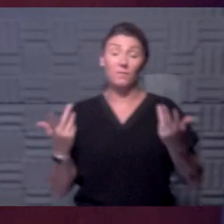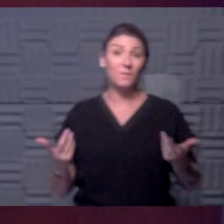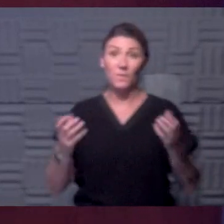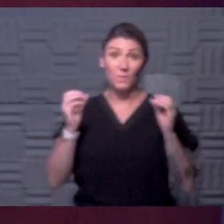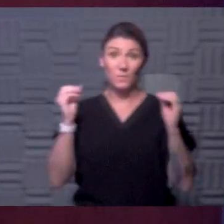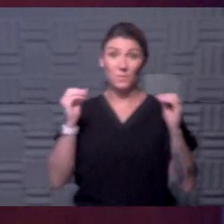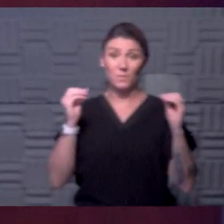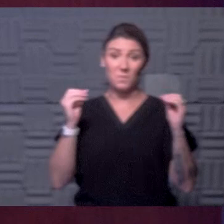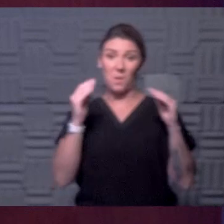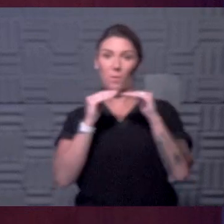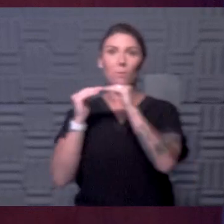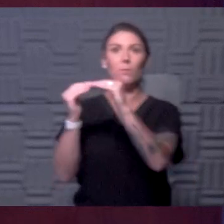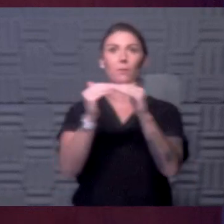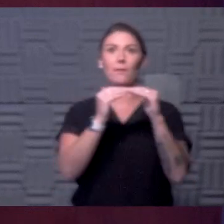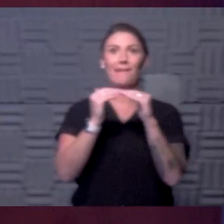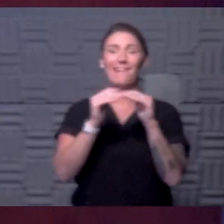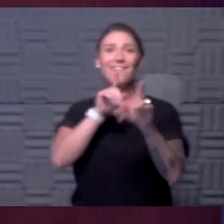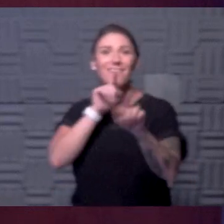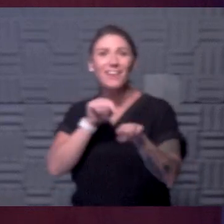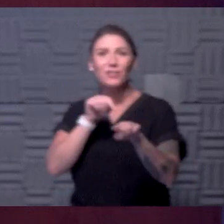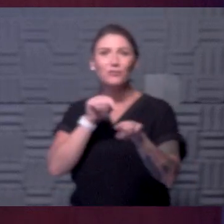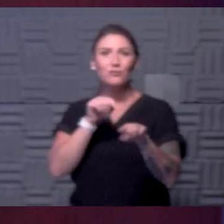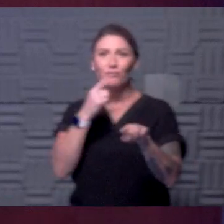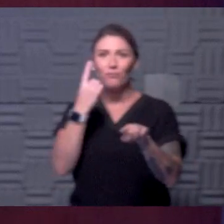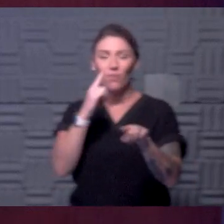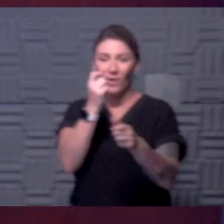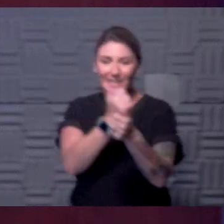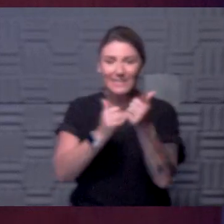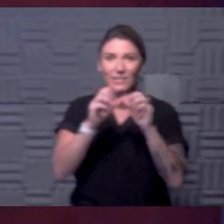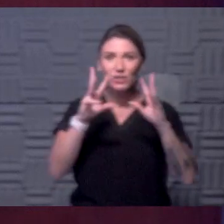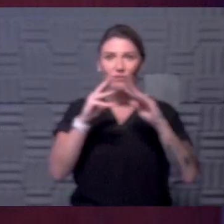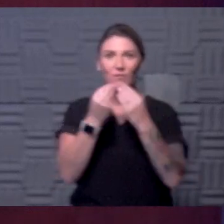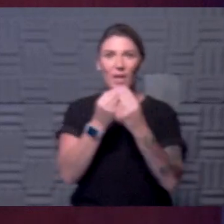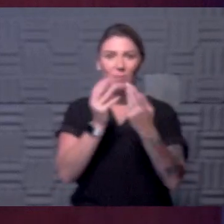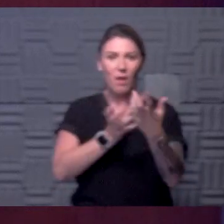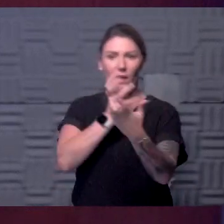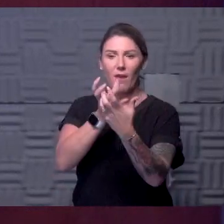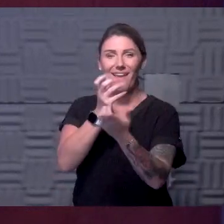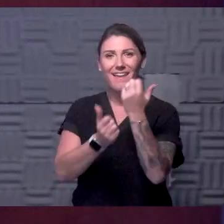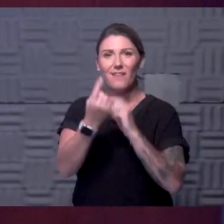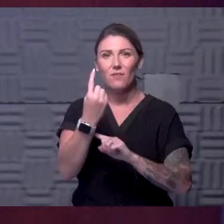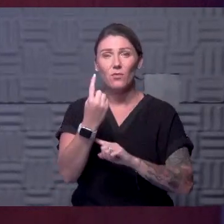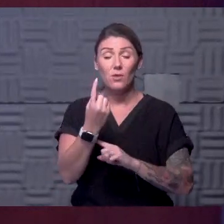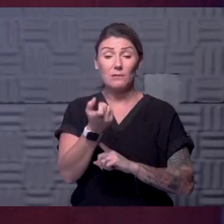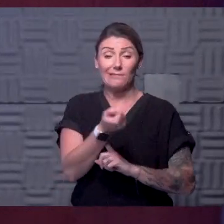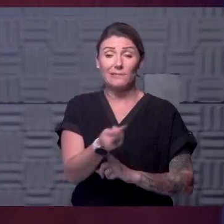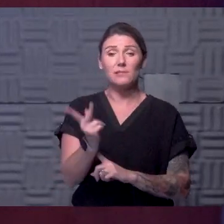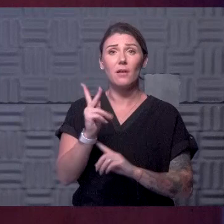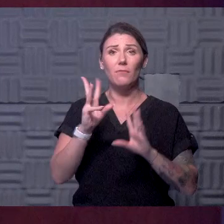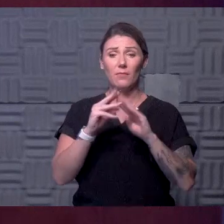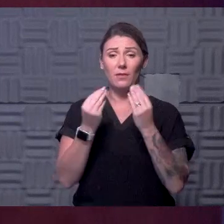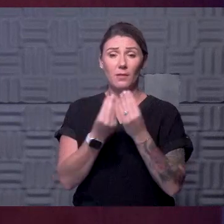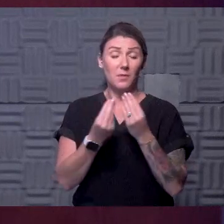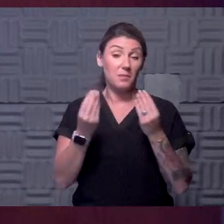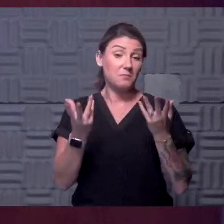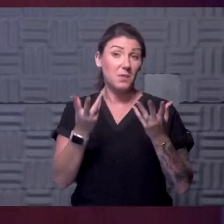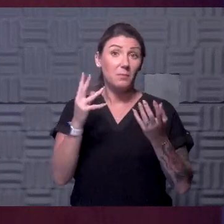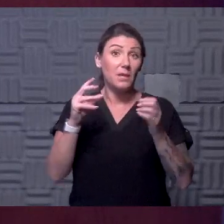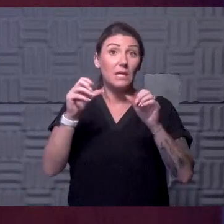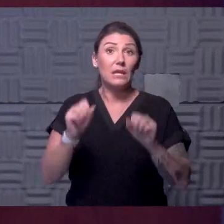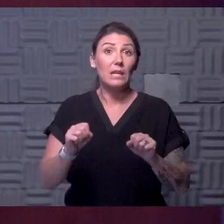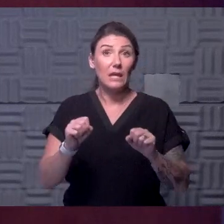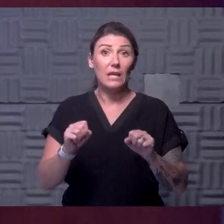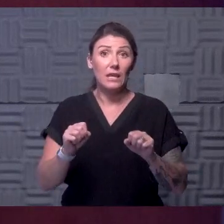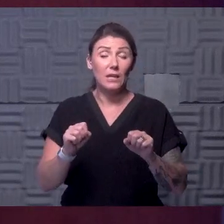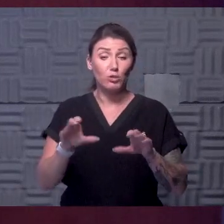no universal answer to this. There is no good answer for that fits every family. Some families may be able to